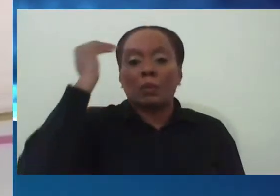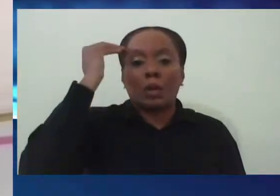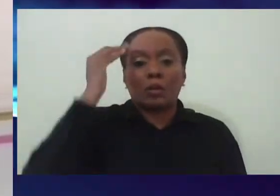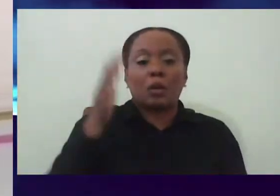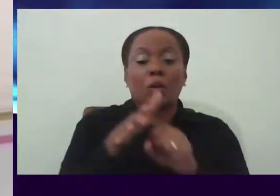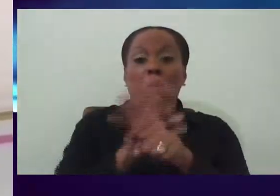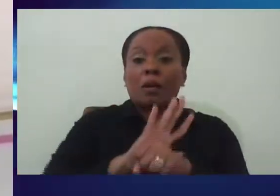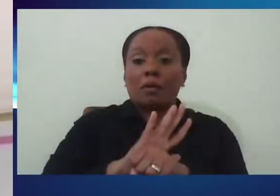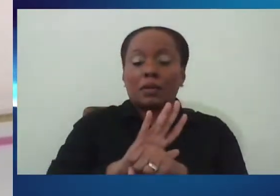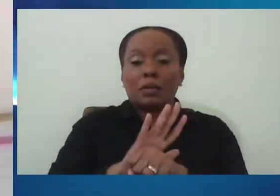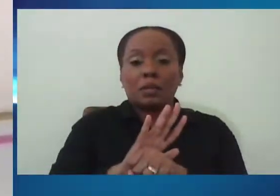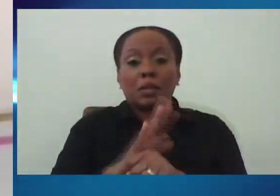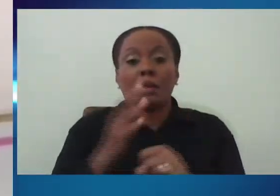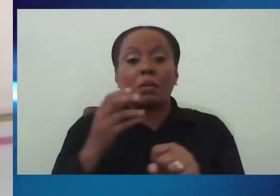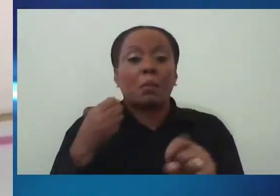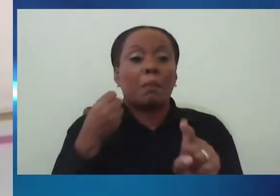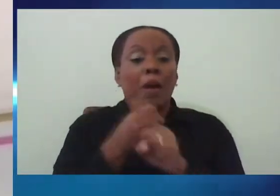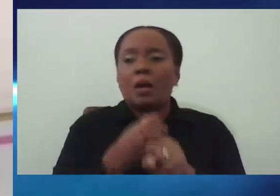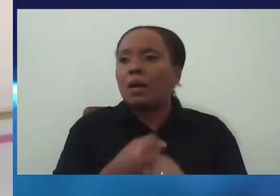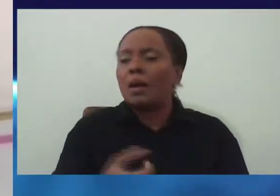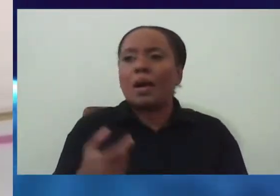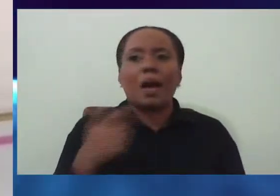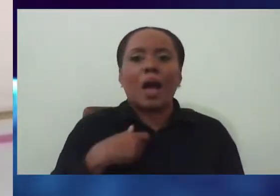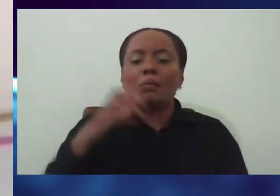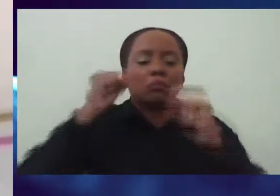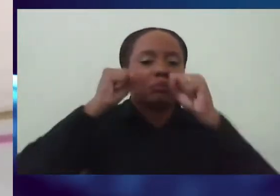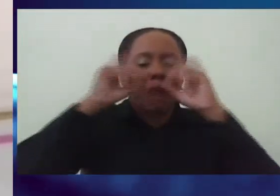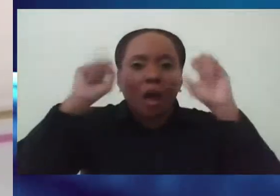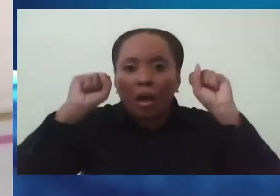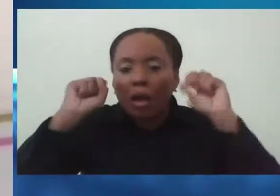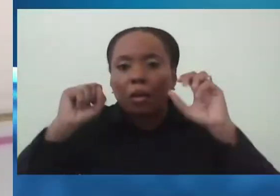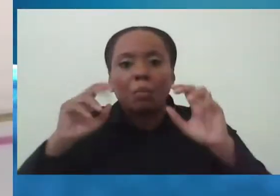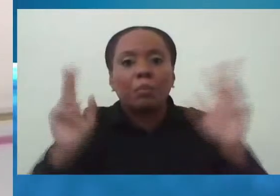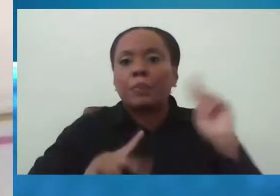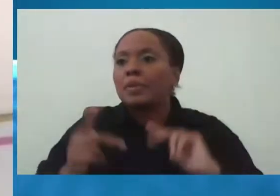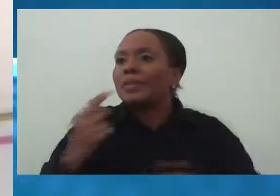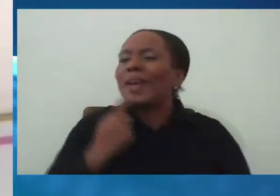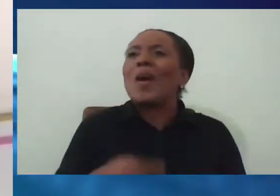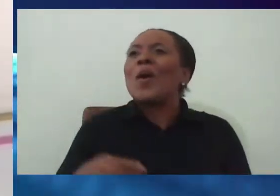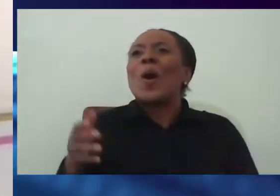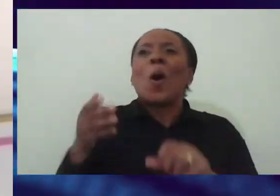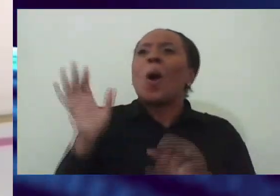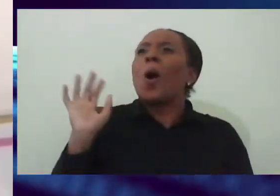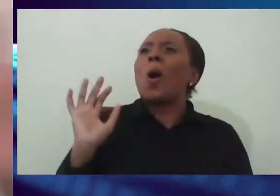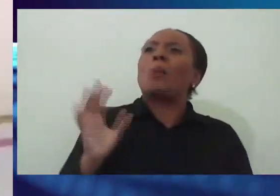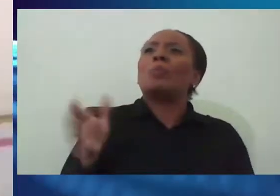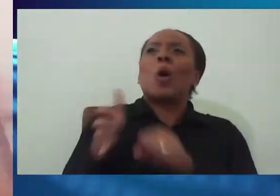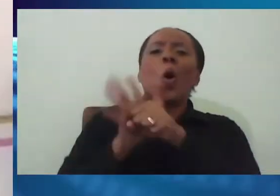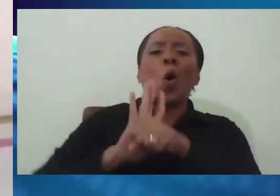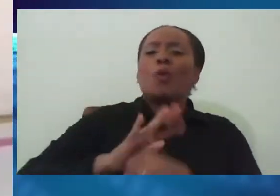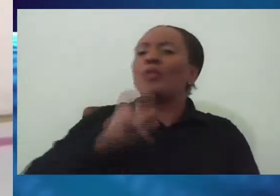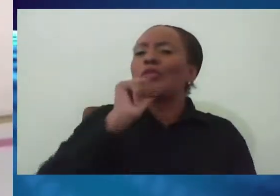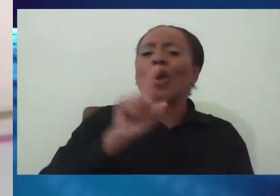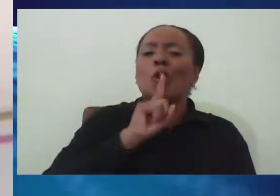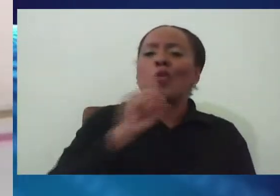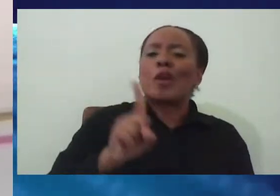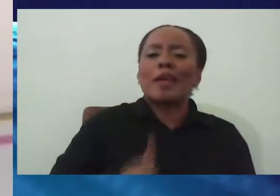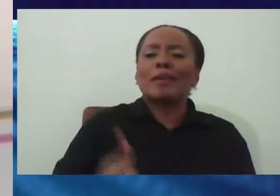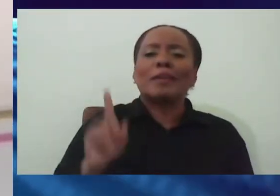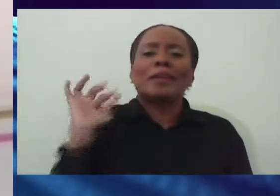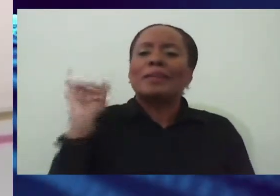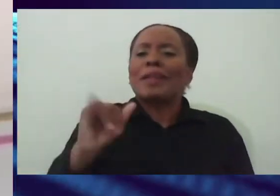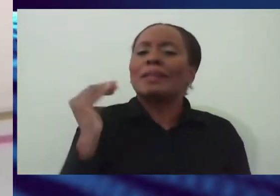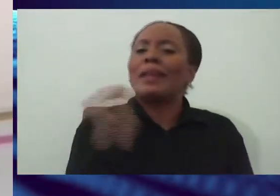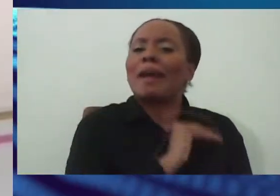that still persons are still saying that COVID is not real, and that it's essentially a whole hoax. That's not the